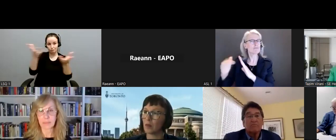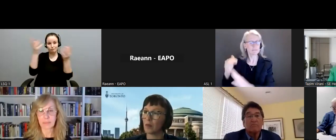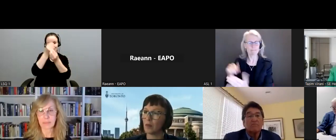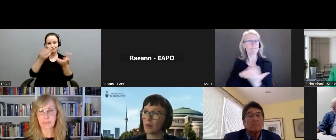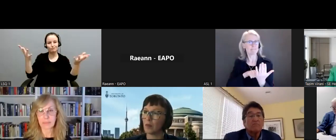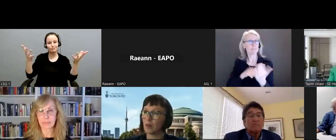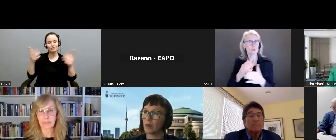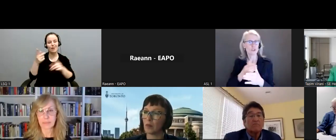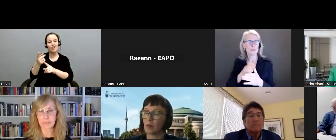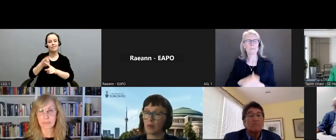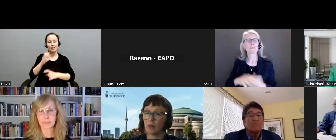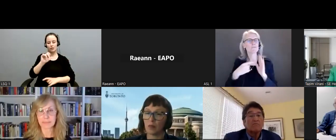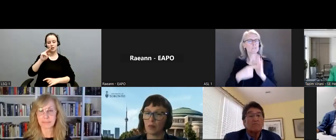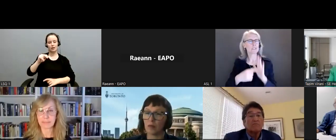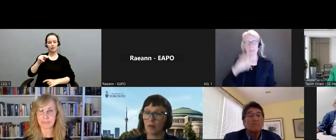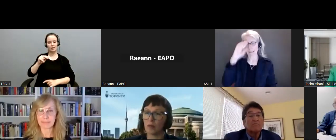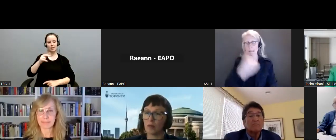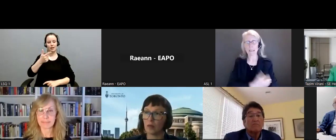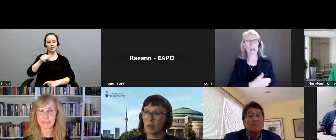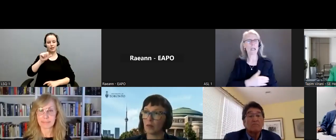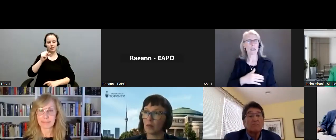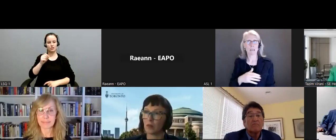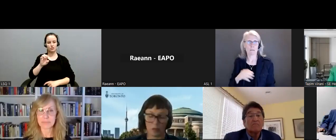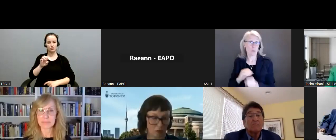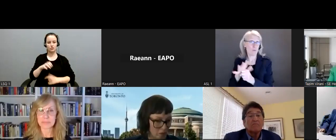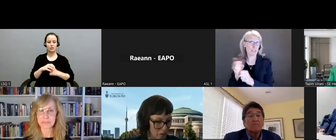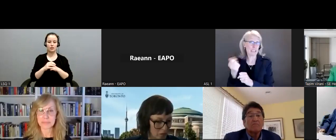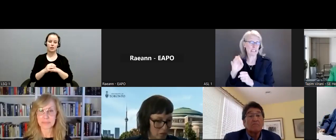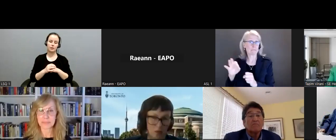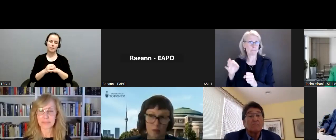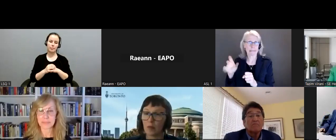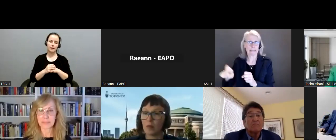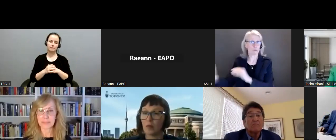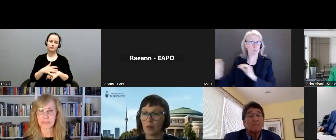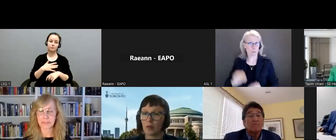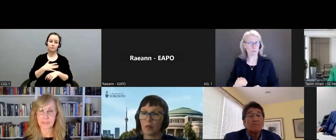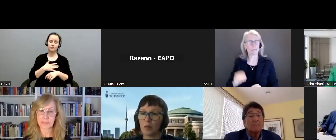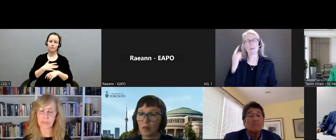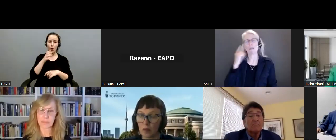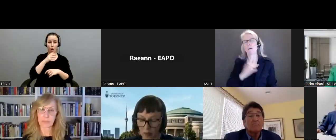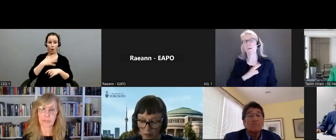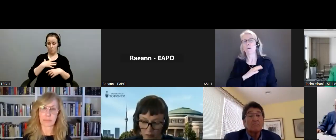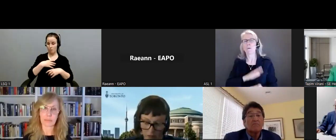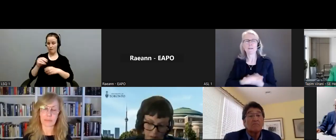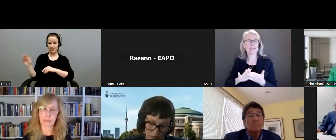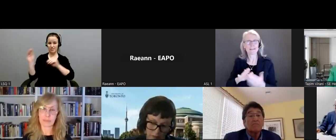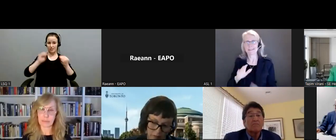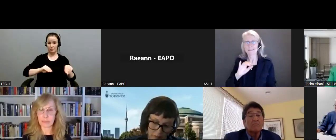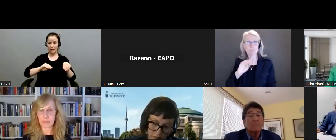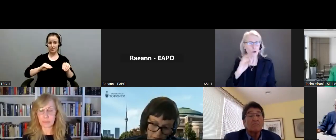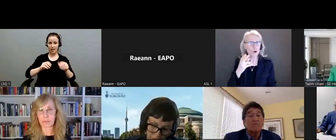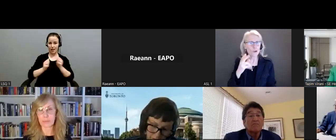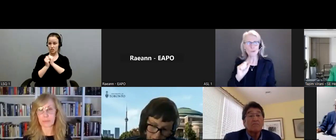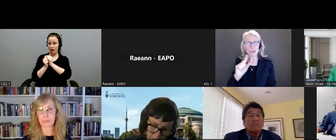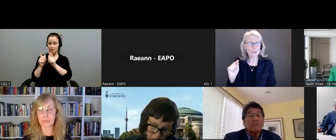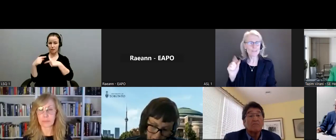My son moved in with me during COVID-19. It seemed heaven sent at the start of 2020. But then he